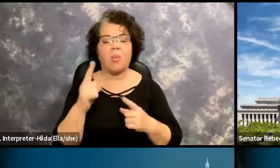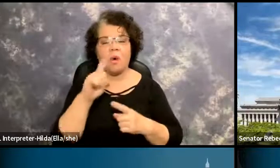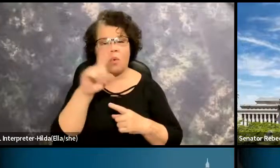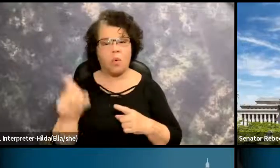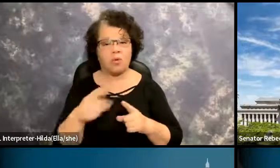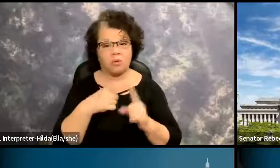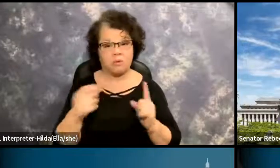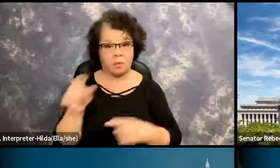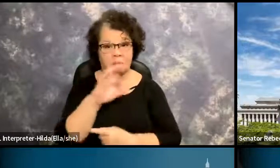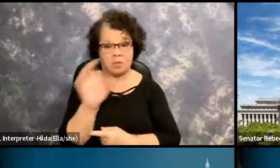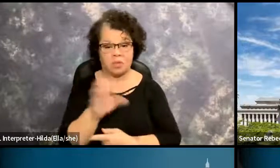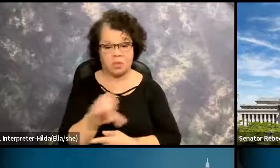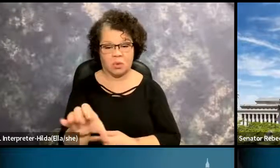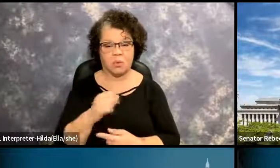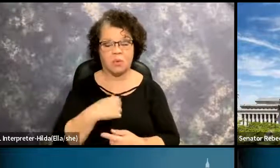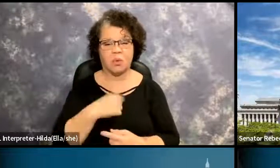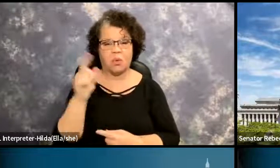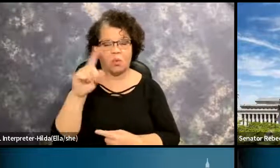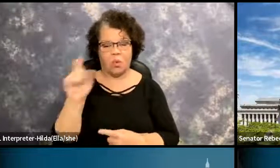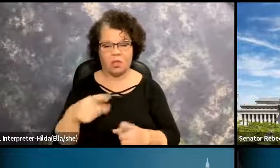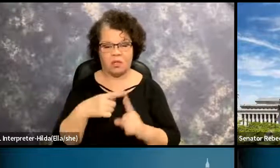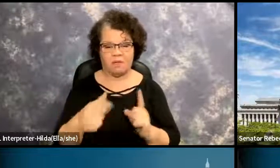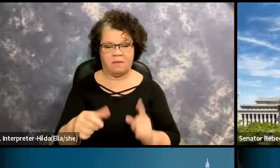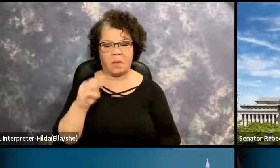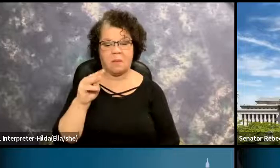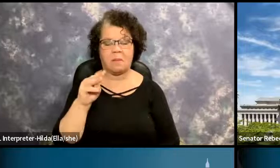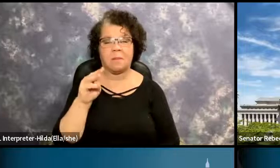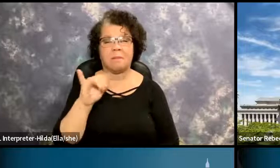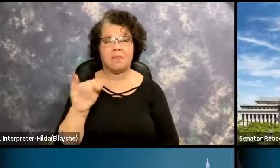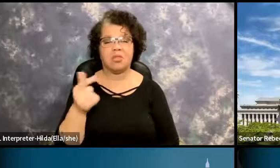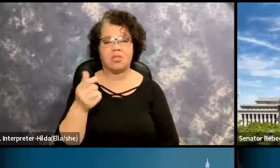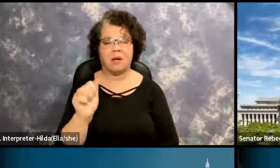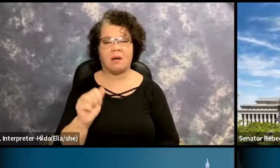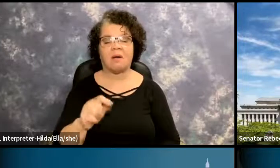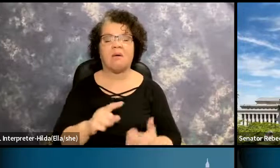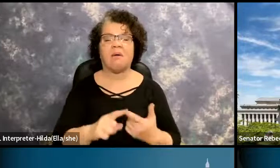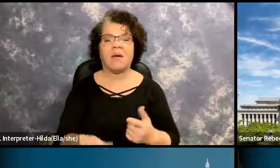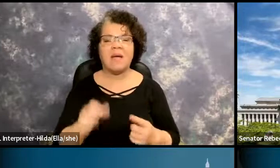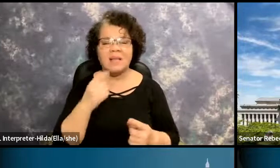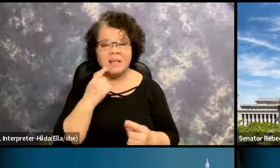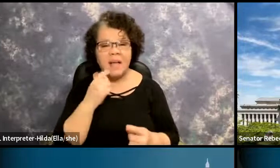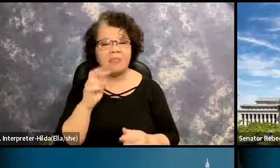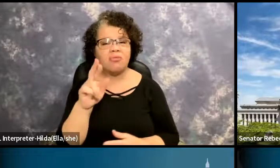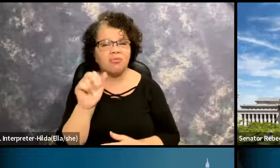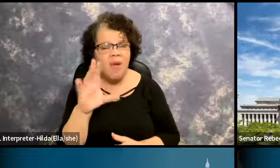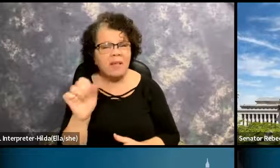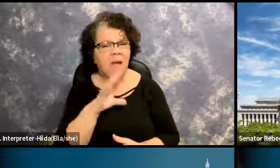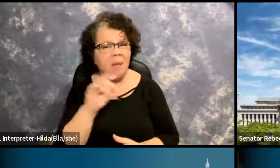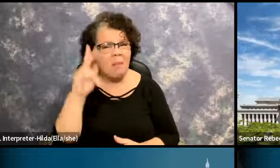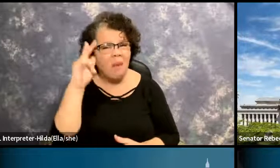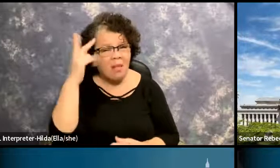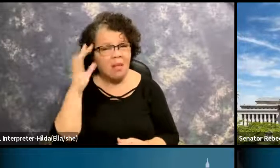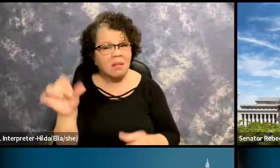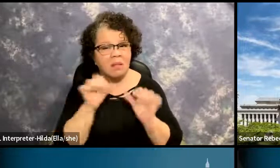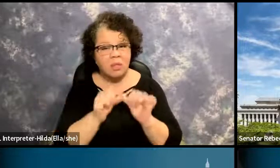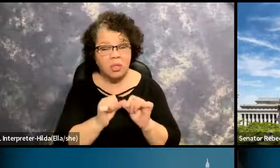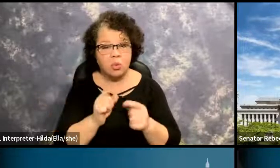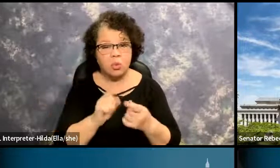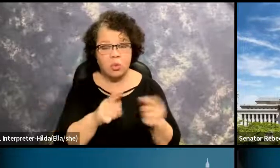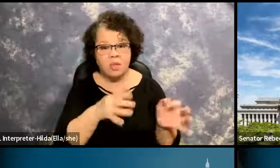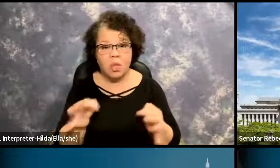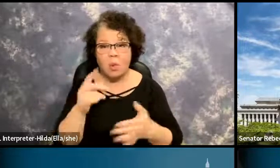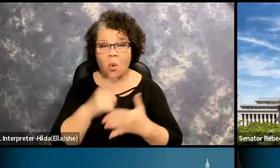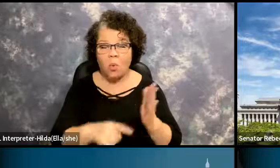from Anija. And it says, race and politics continue to determine what legislation moves forward in